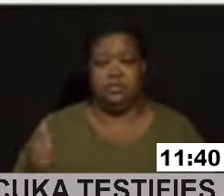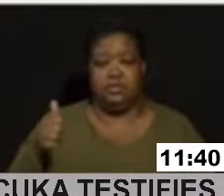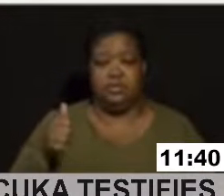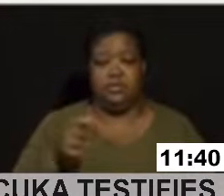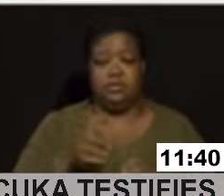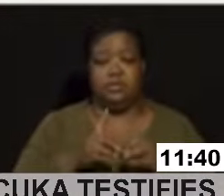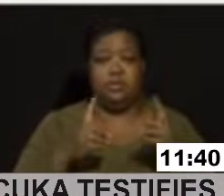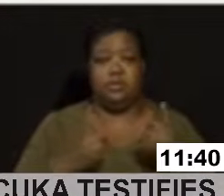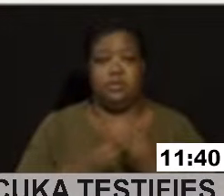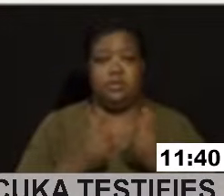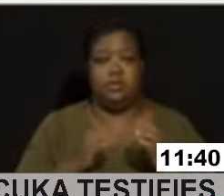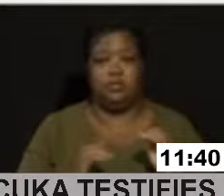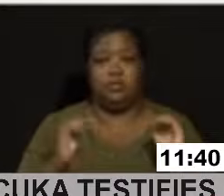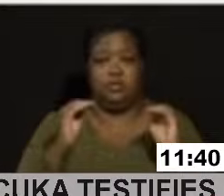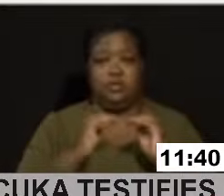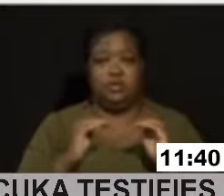Justice